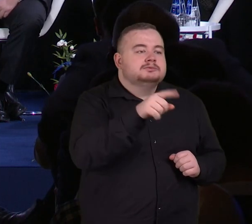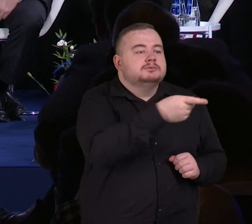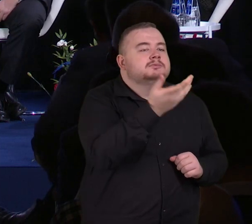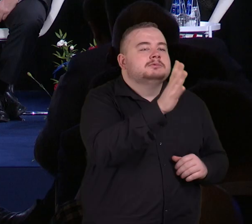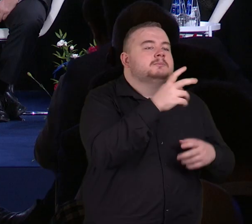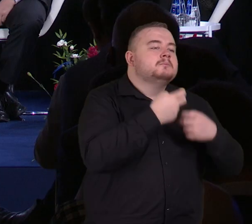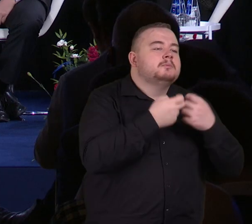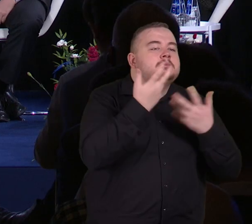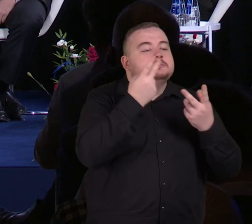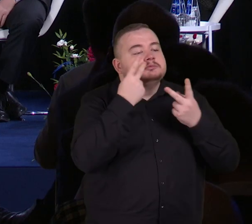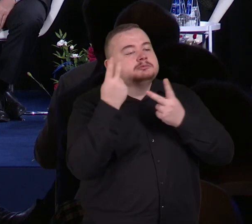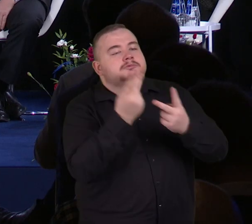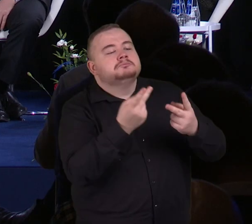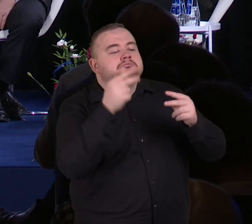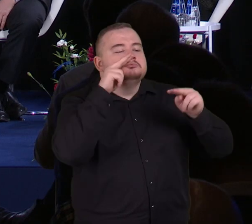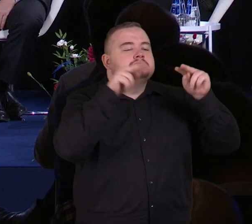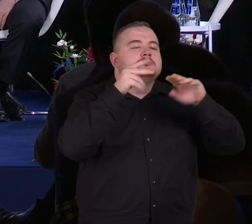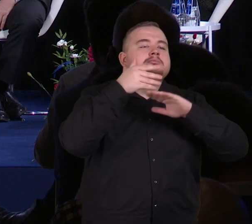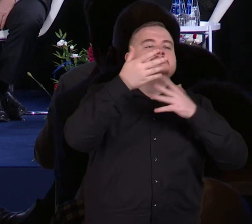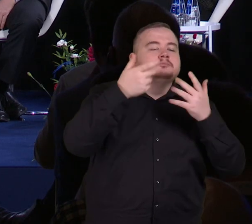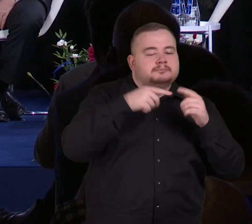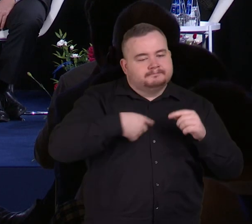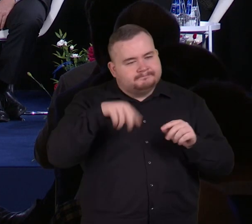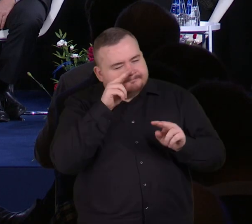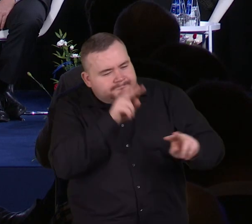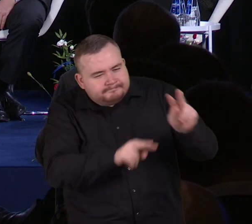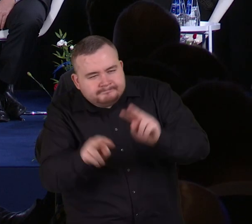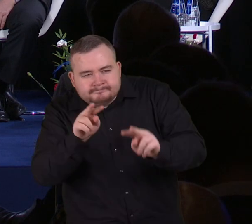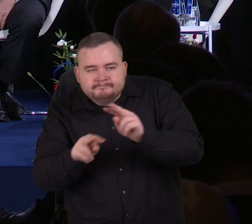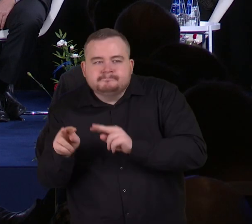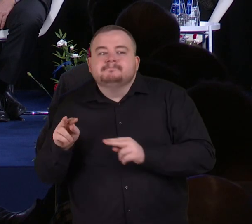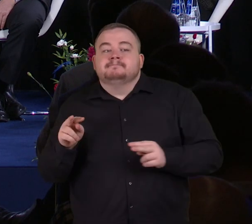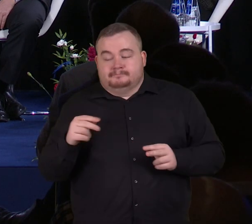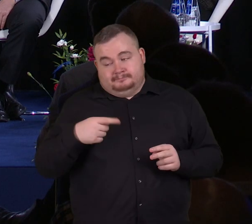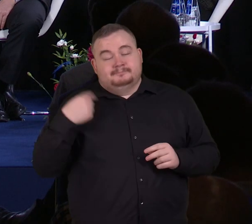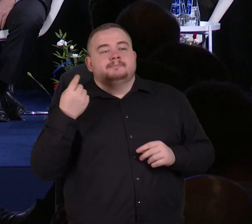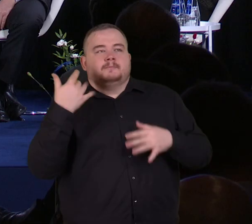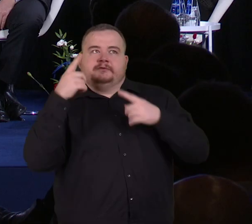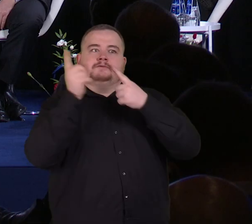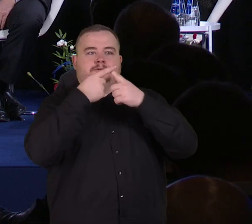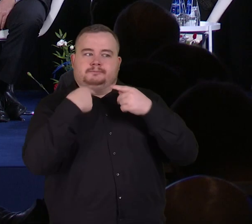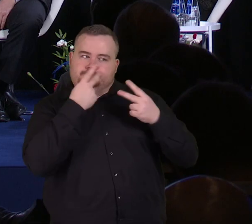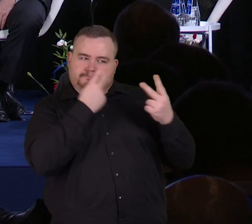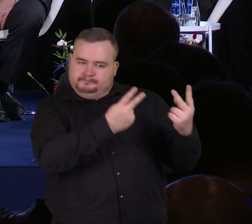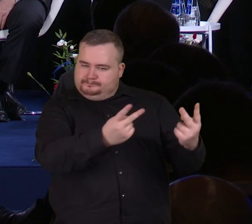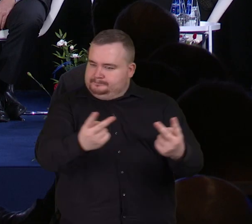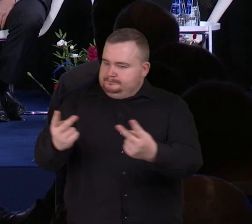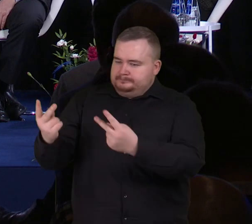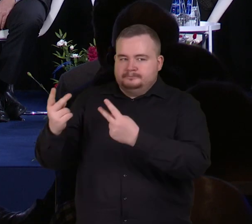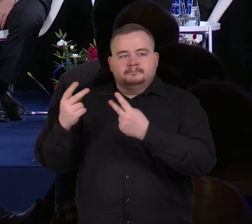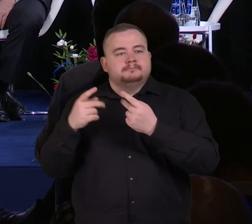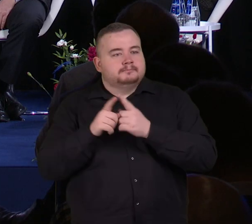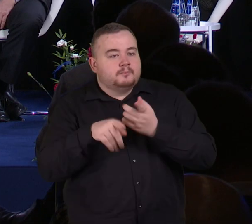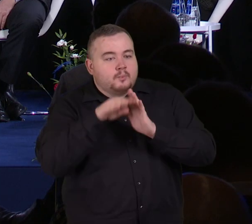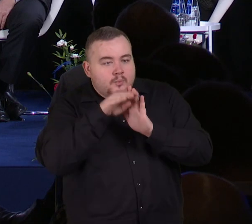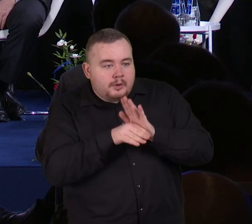in the program, we can select particular area to strengthen them. And some